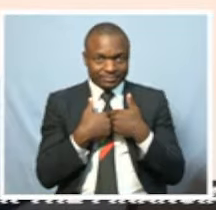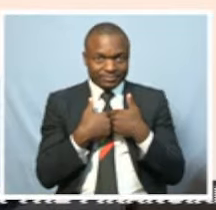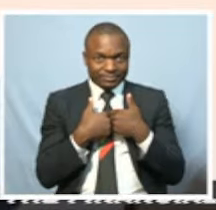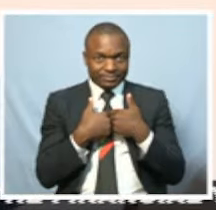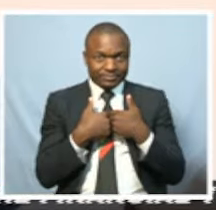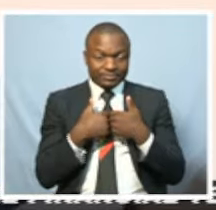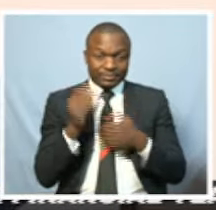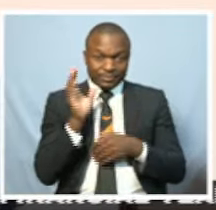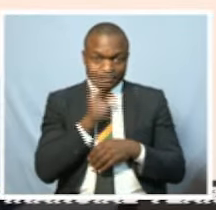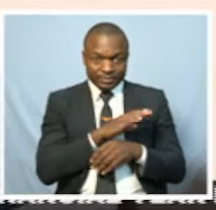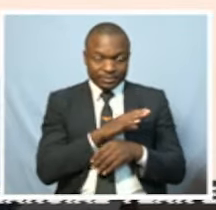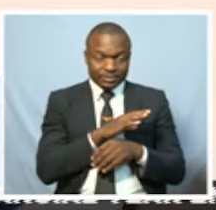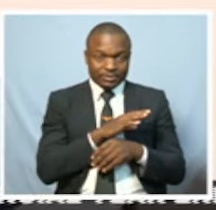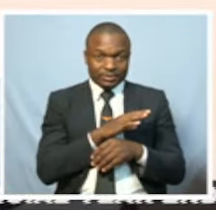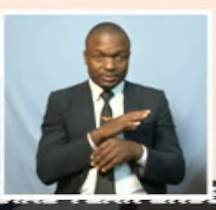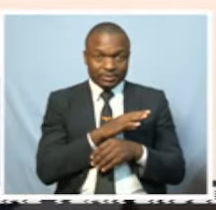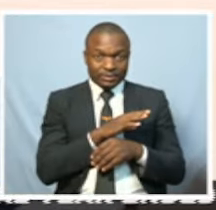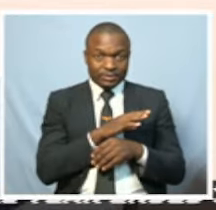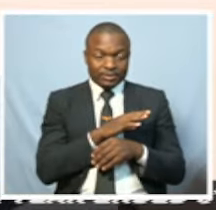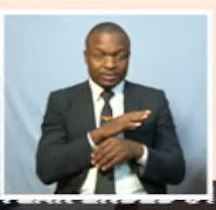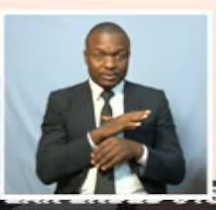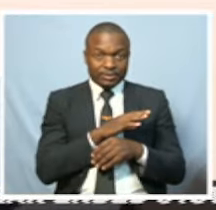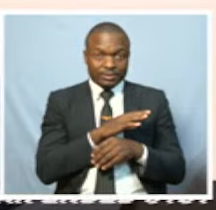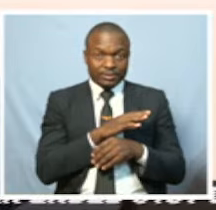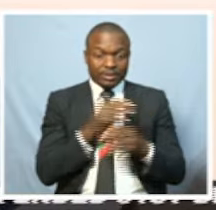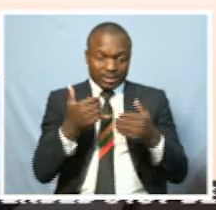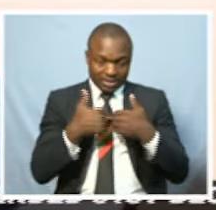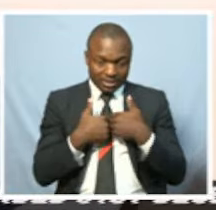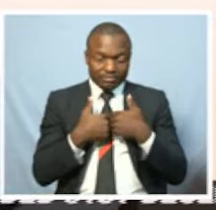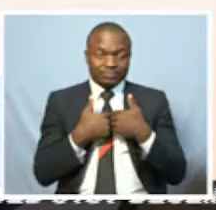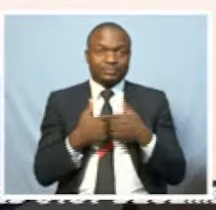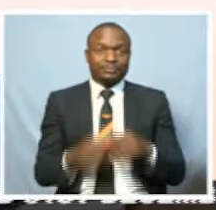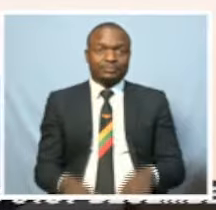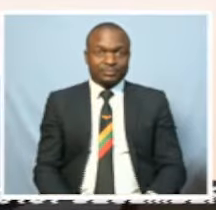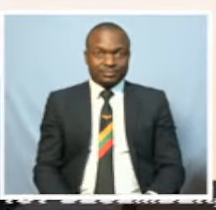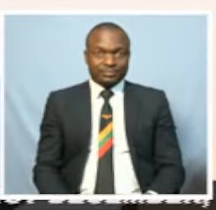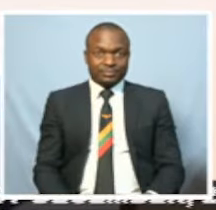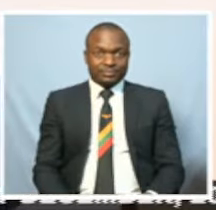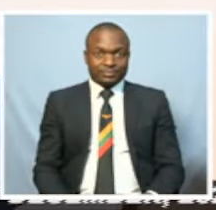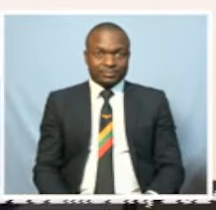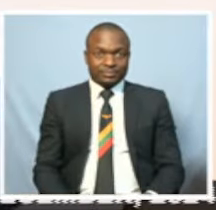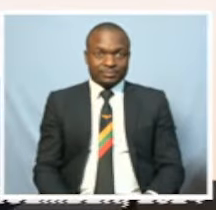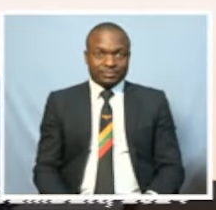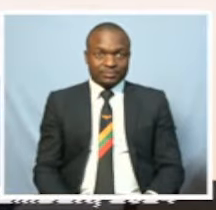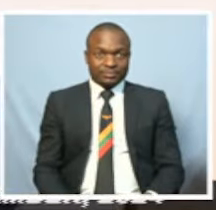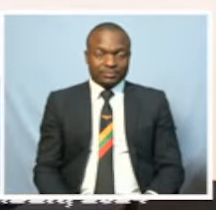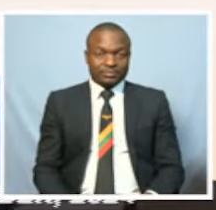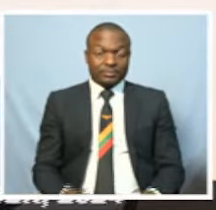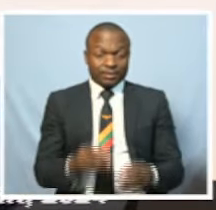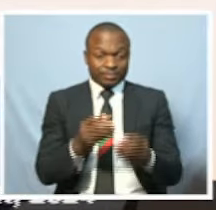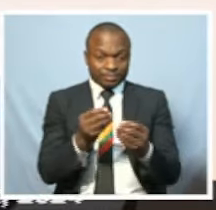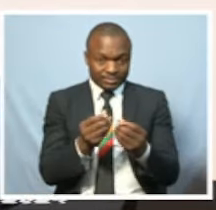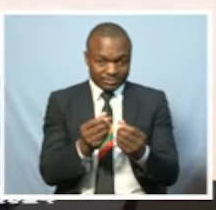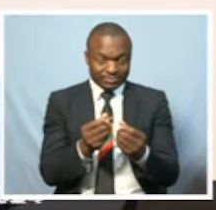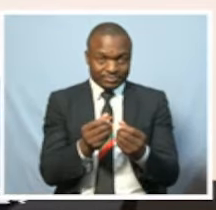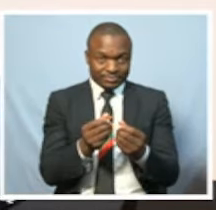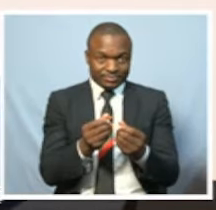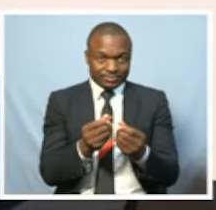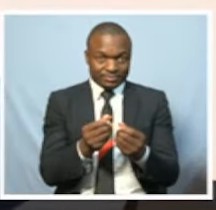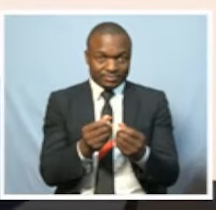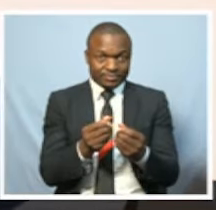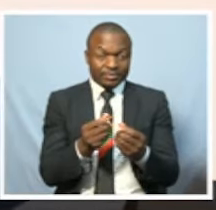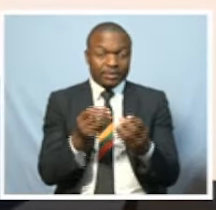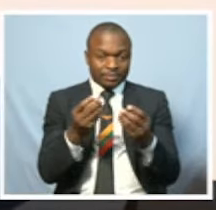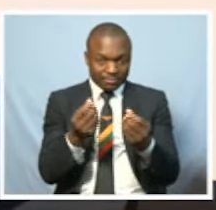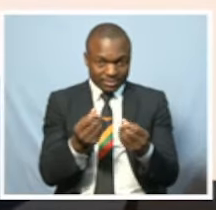been. We just replace has to have. It's a plural because they are funds. Then funds